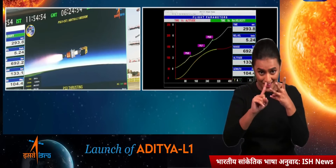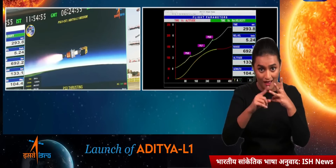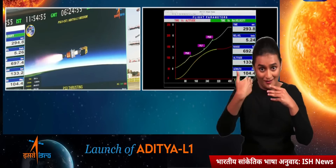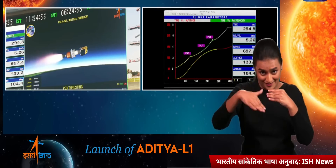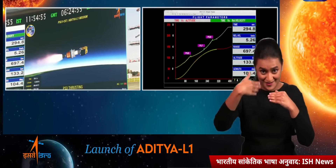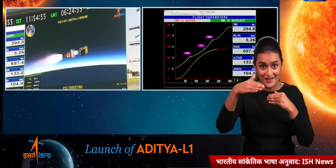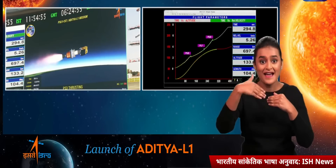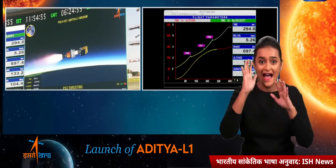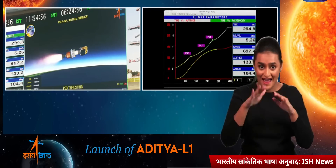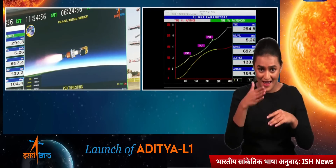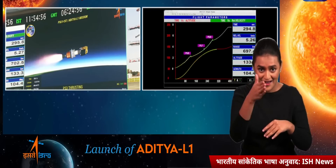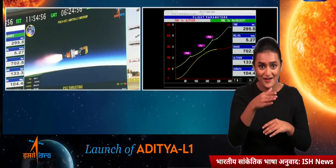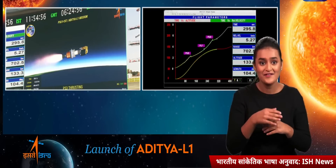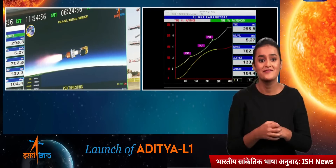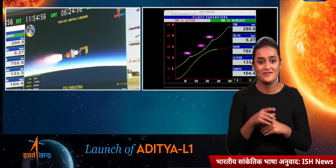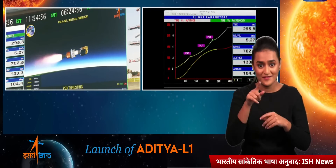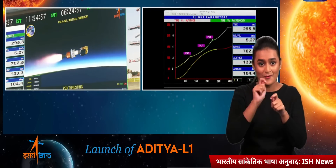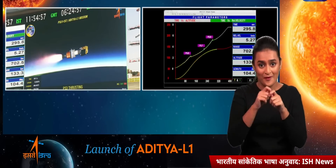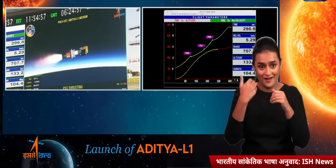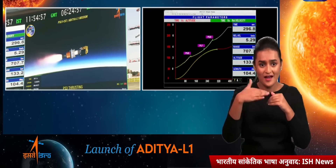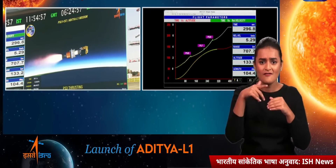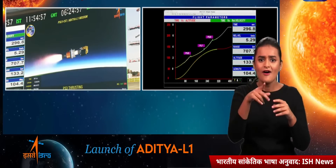operational, developing nominal thrust.